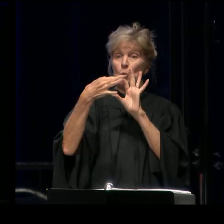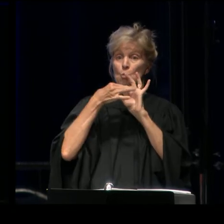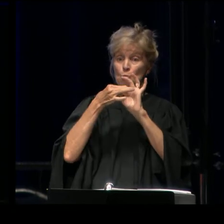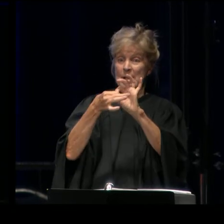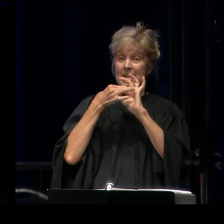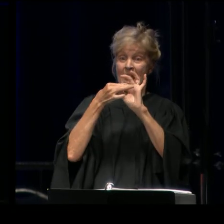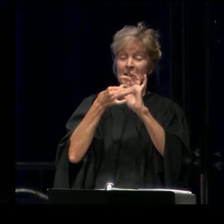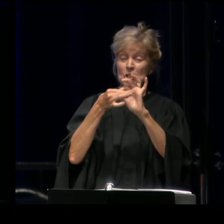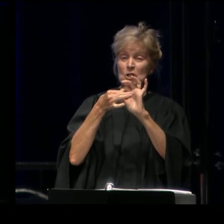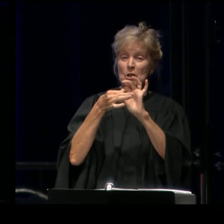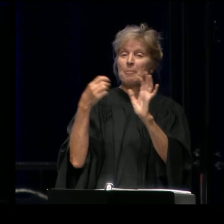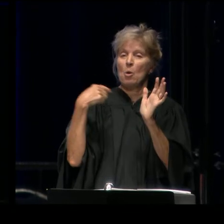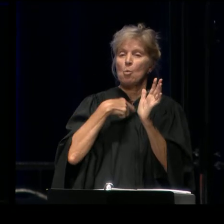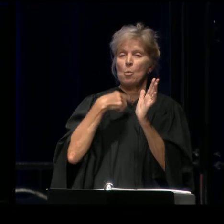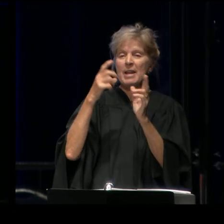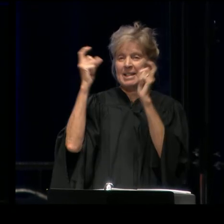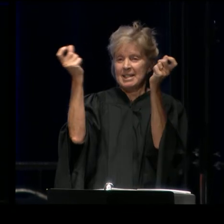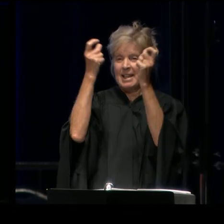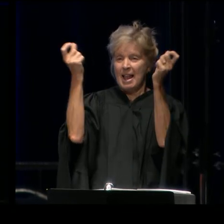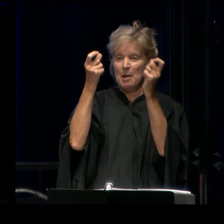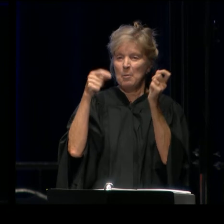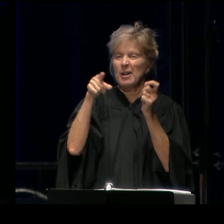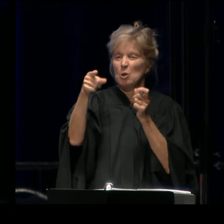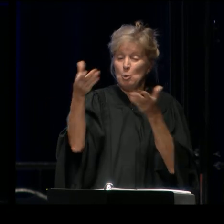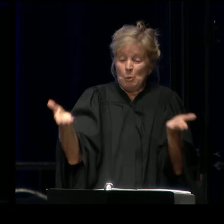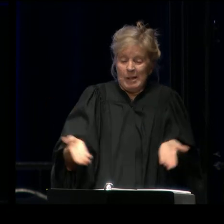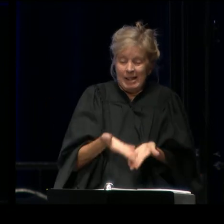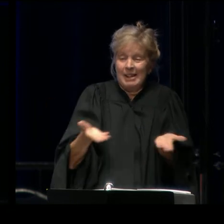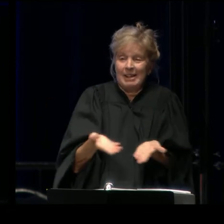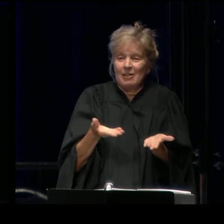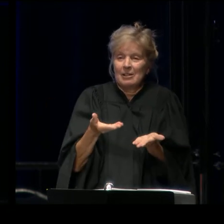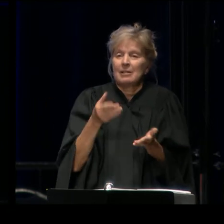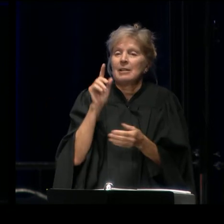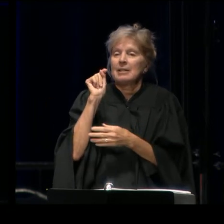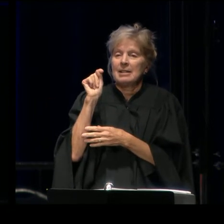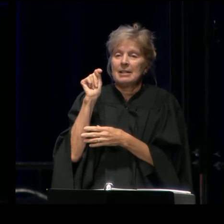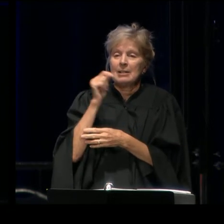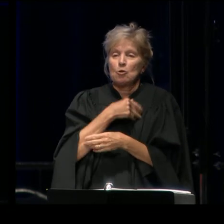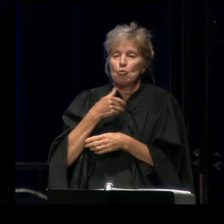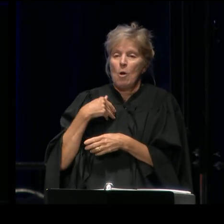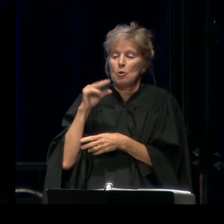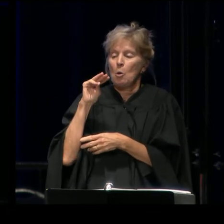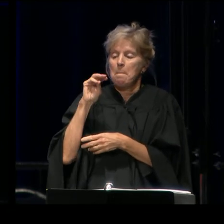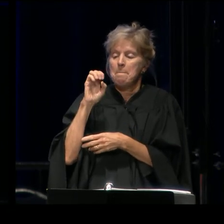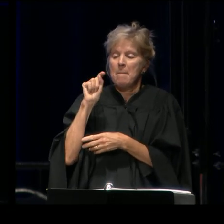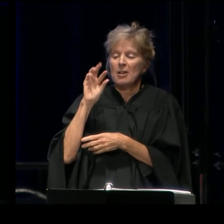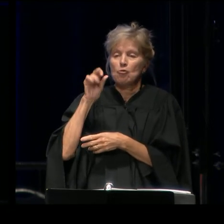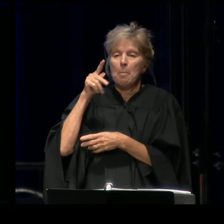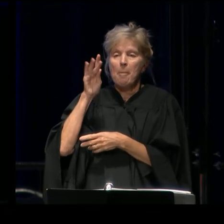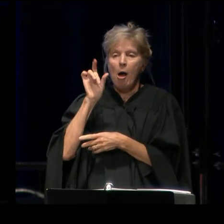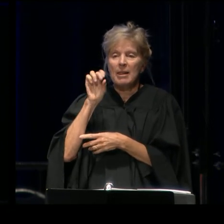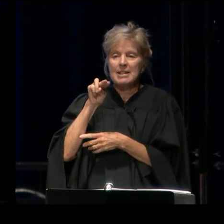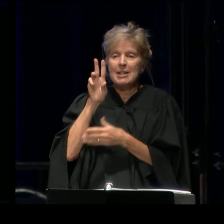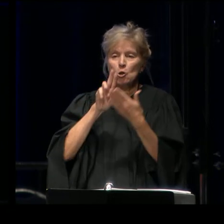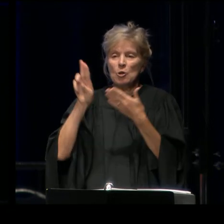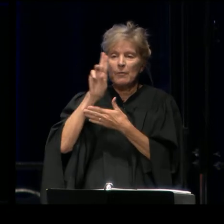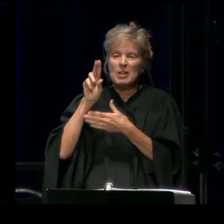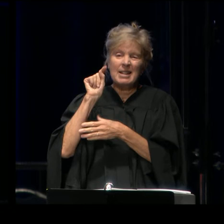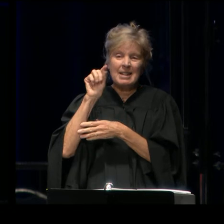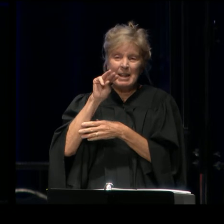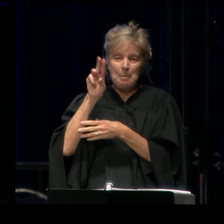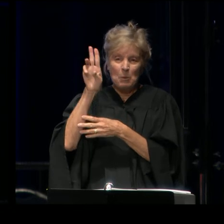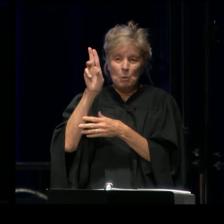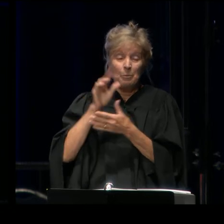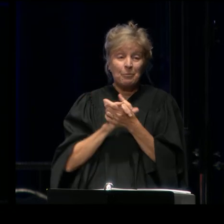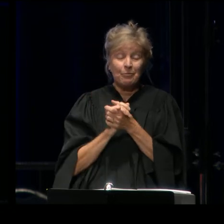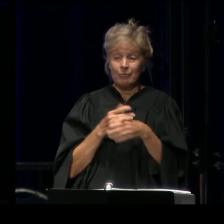relationships formed during your time with us, right here at Toronto Metropolitan University. This